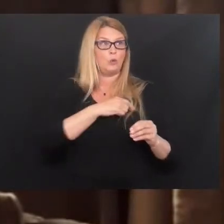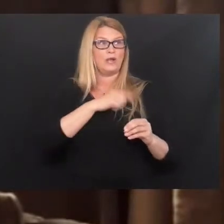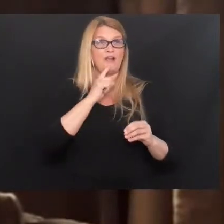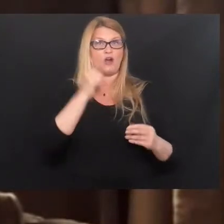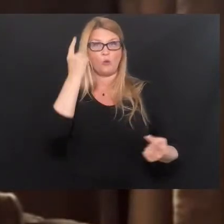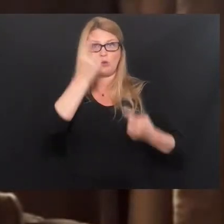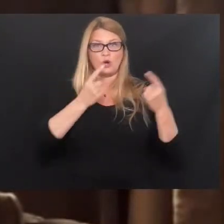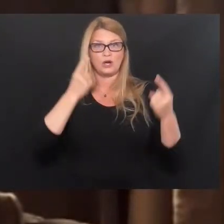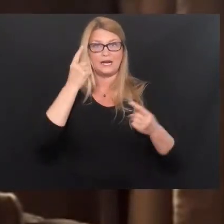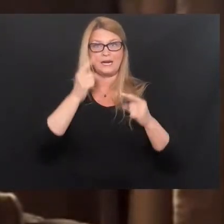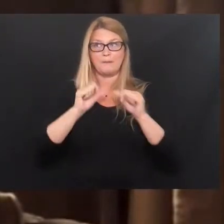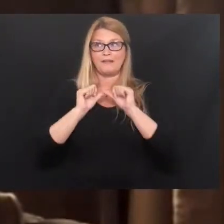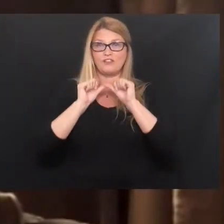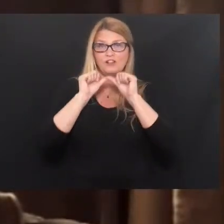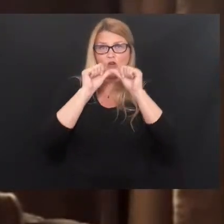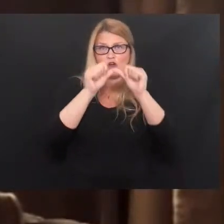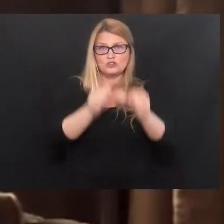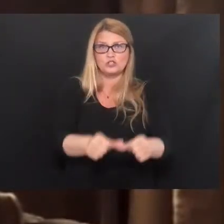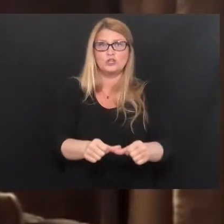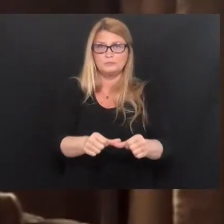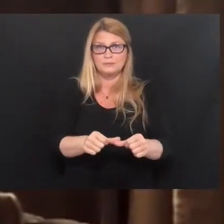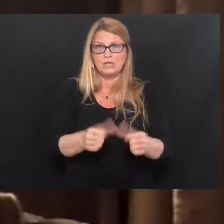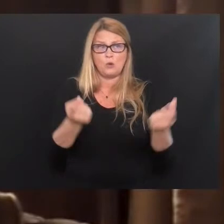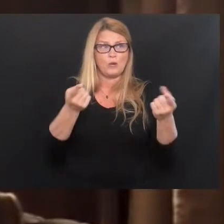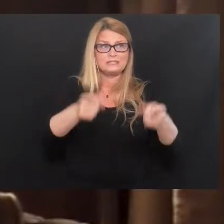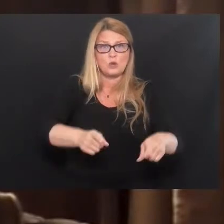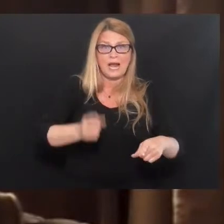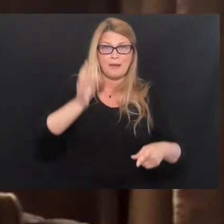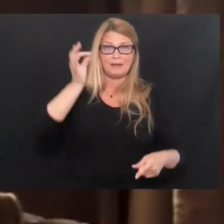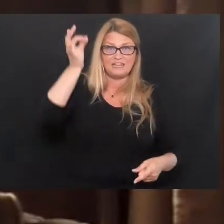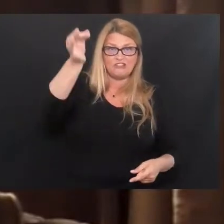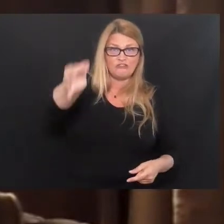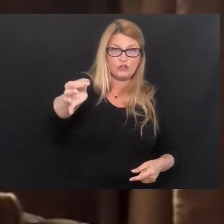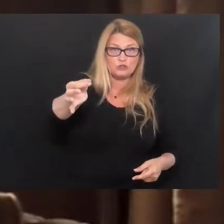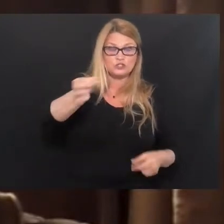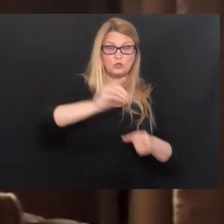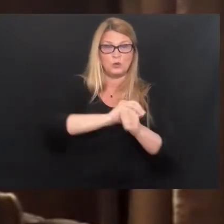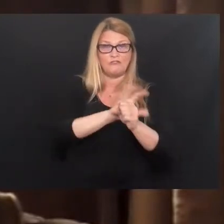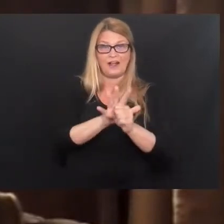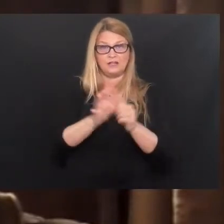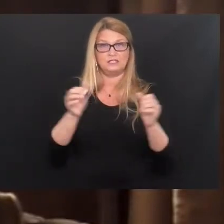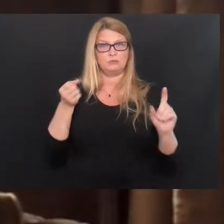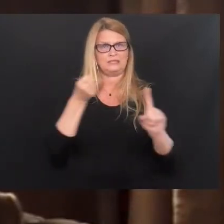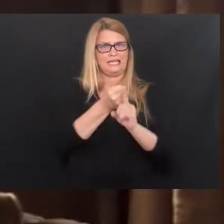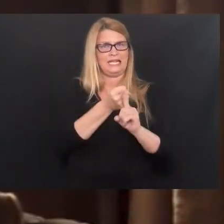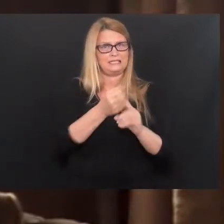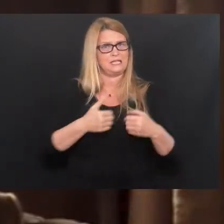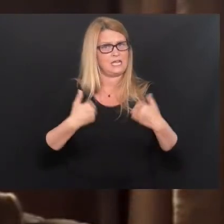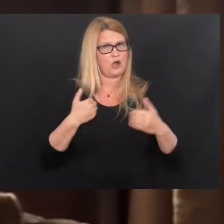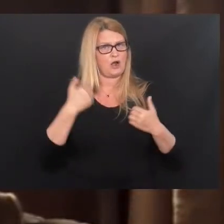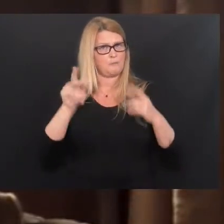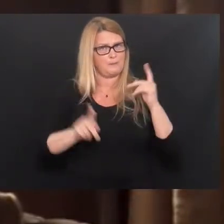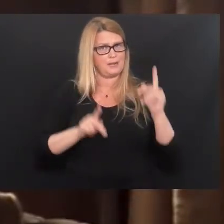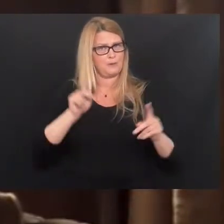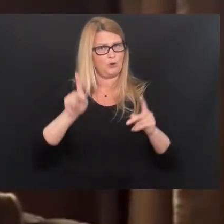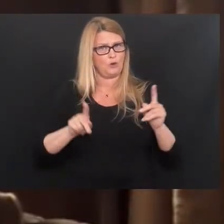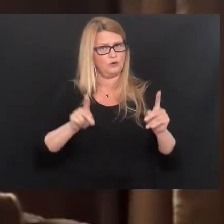the long-term ramifications of the virus in younger people. This so-called long